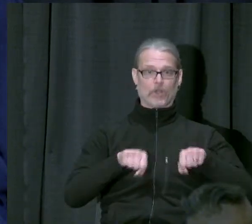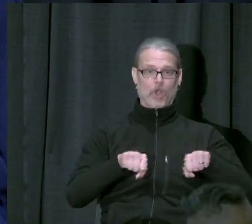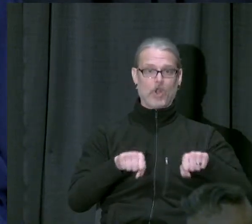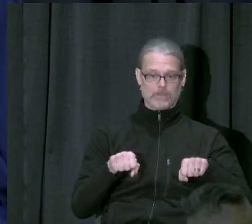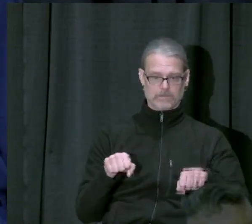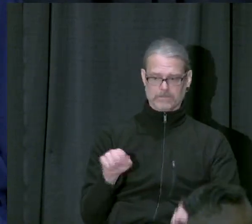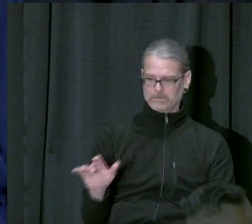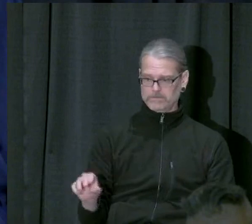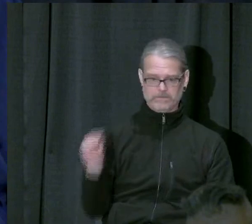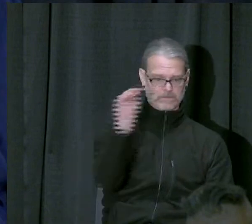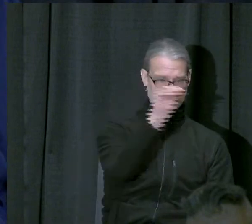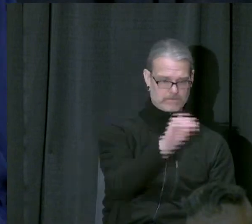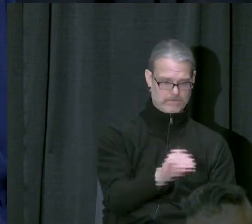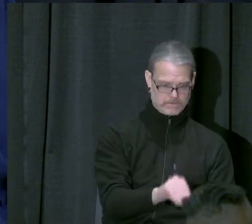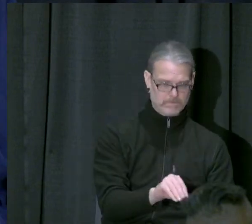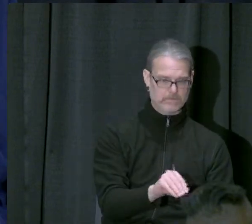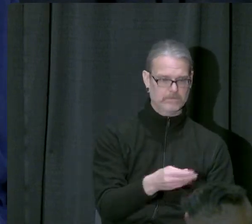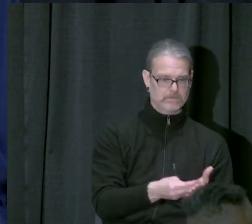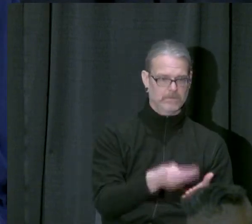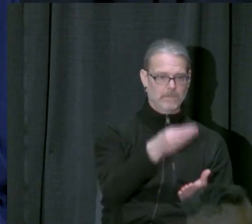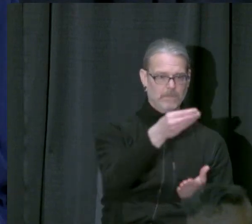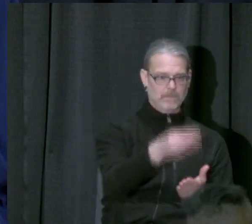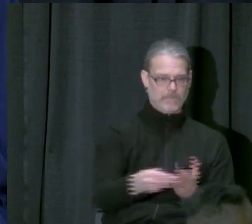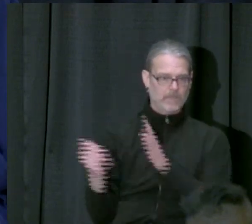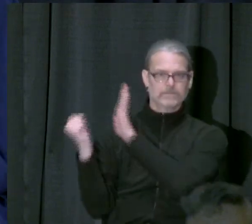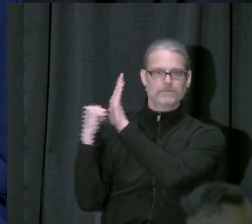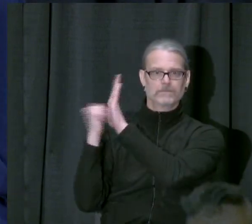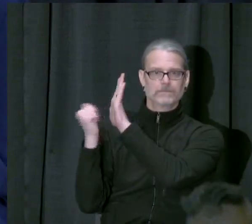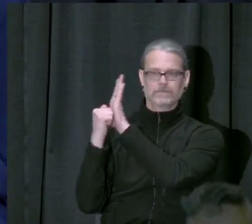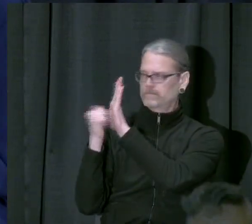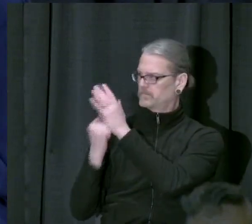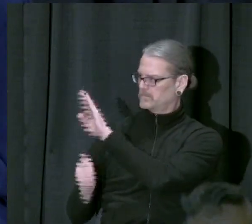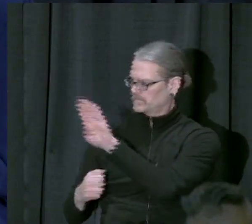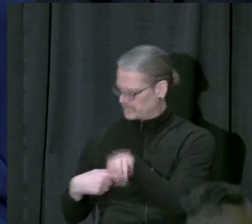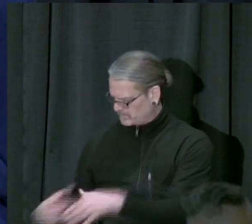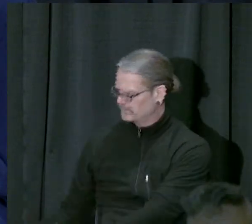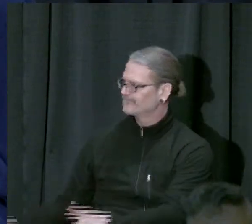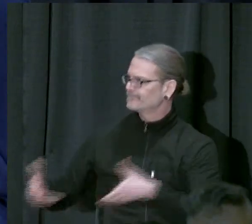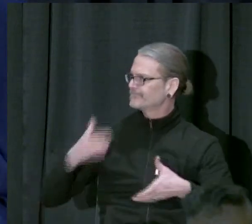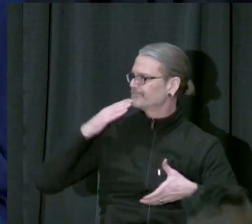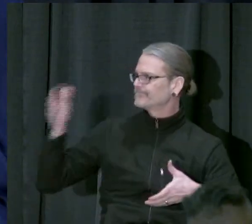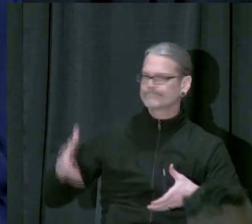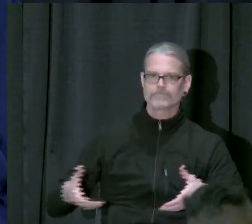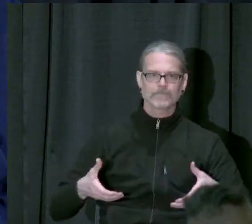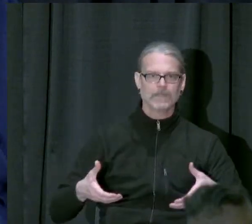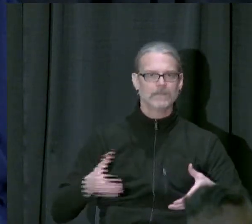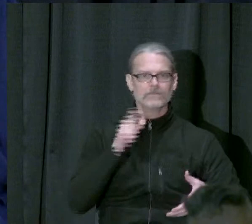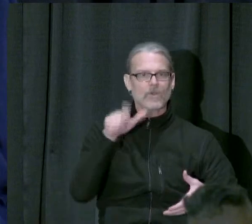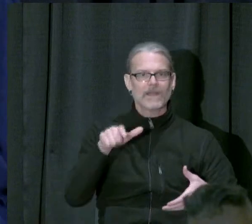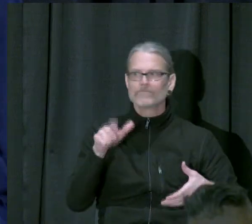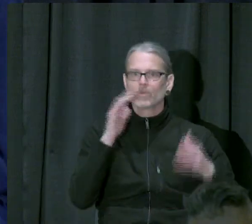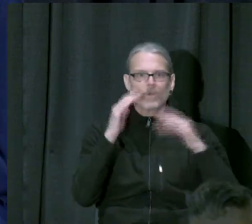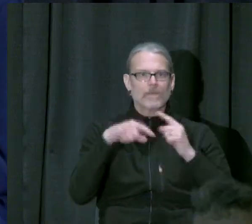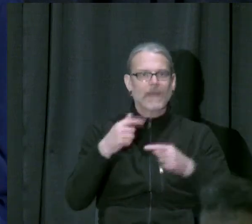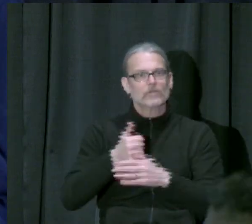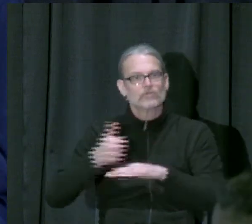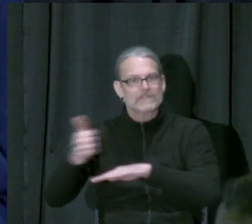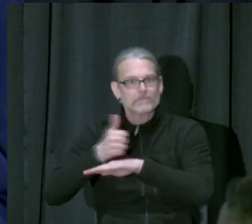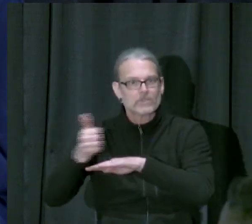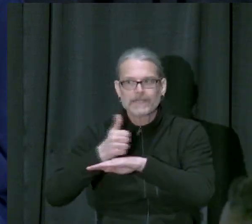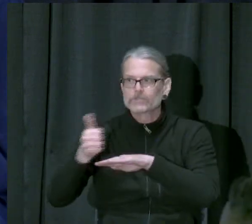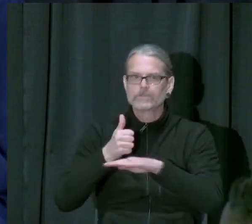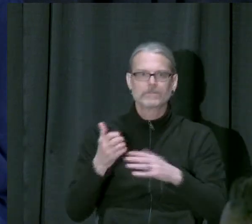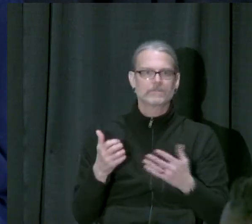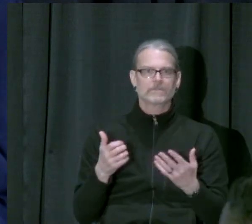door. It's such a game changer for people with disabilities because we no longer have to worry about transportation or wondering where